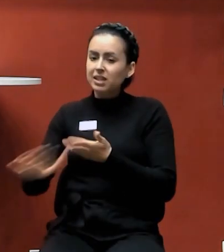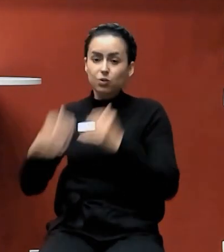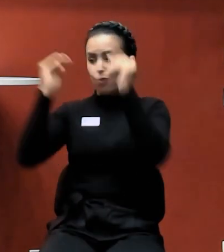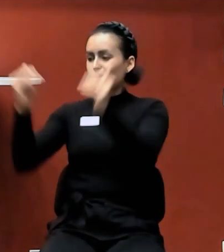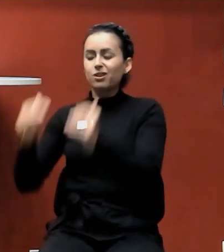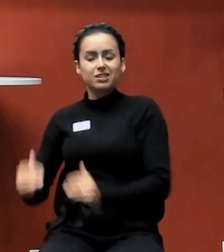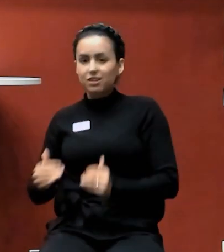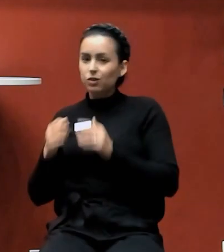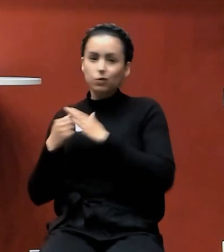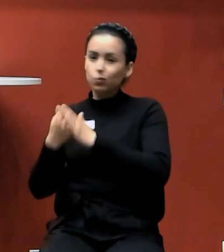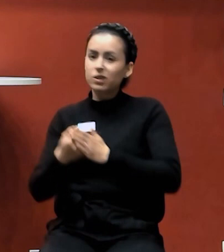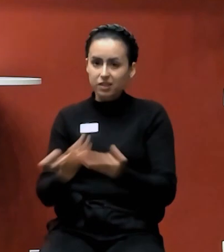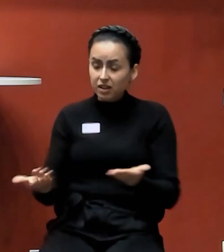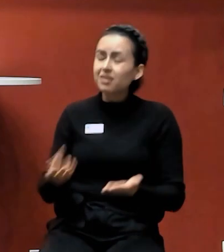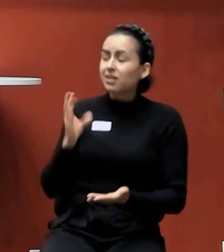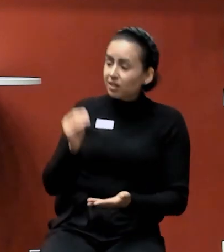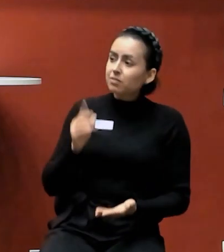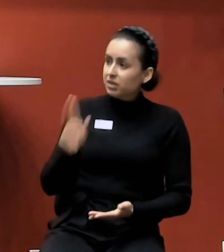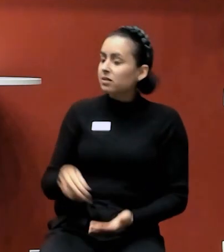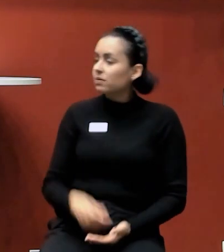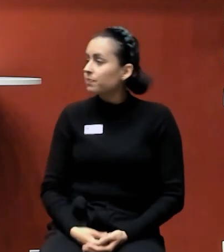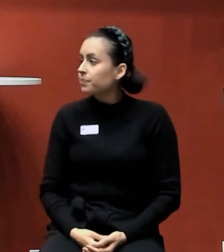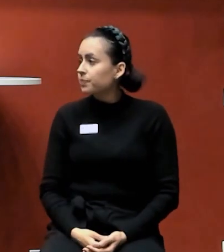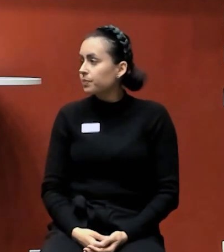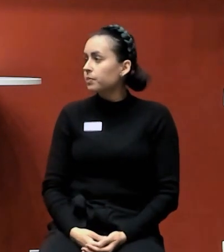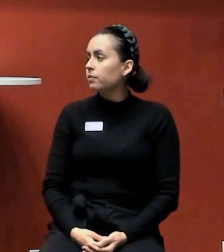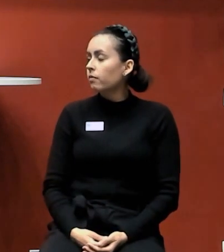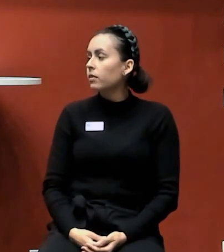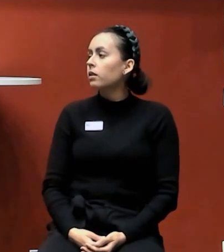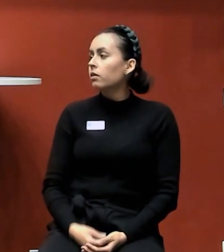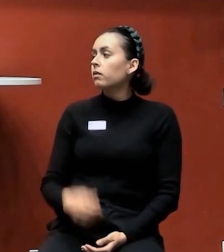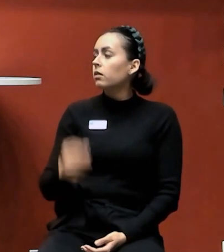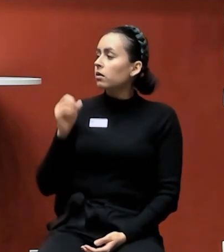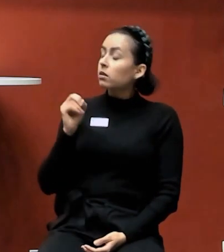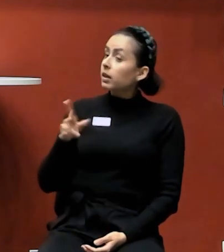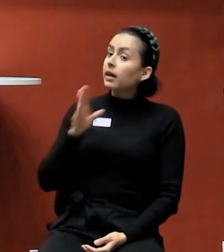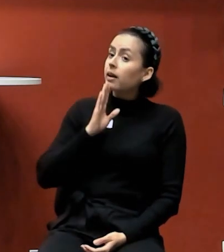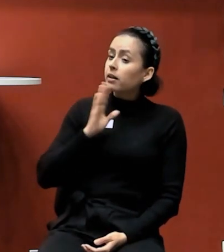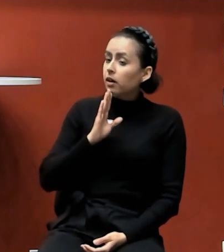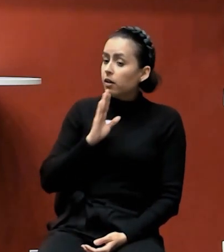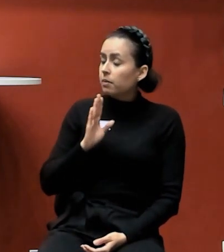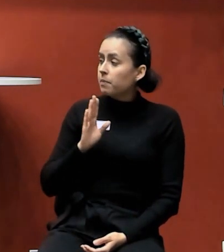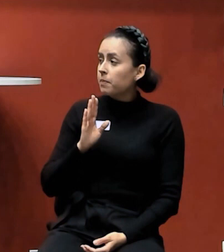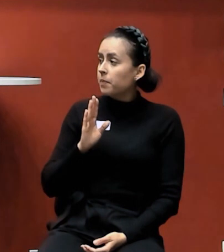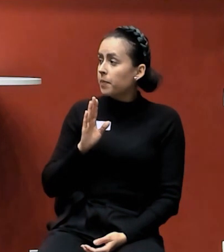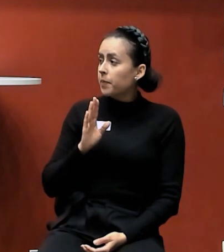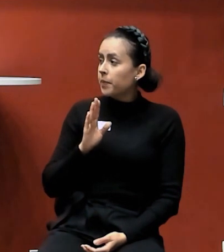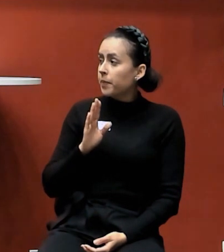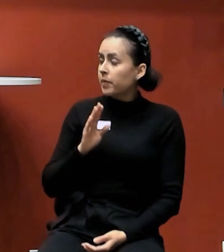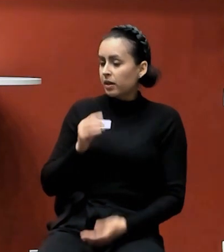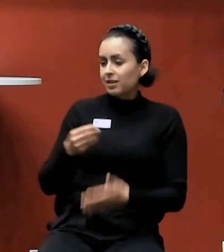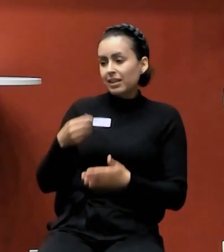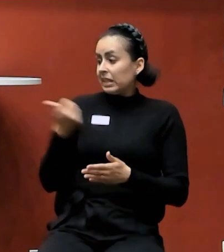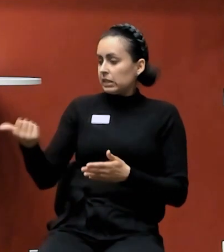So right. Help right. find ways to open them. So that's a great, so talk a little bit about, do you have any experiences of